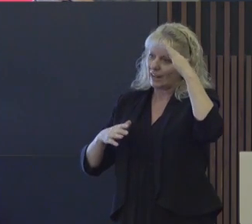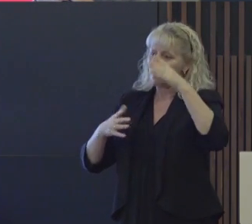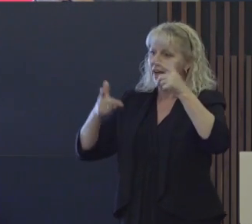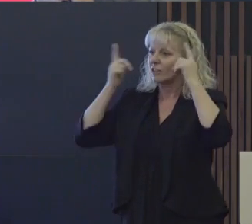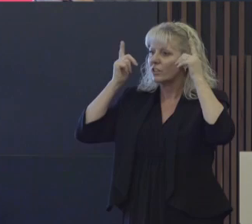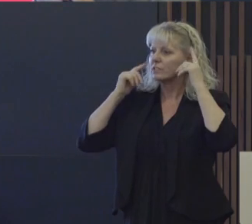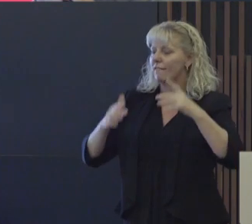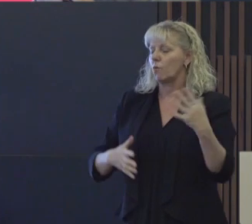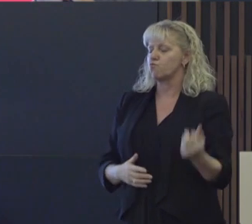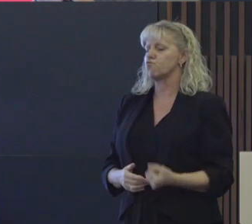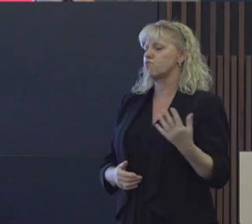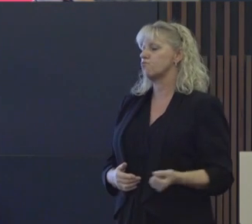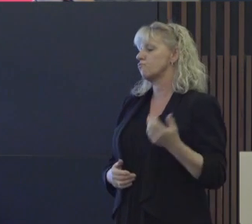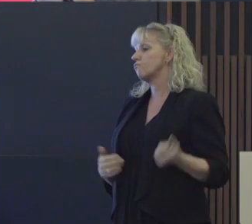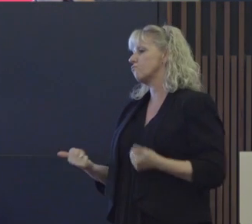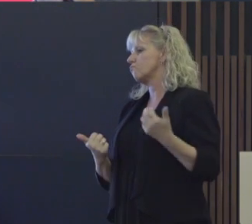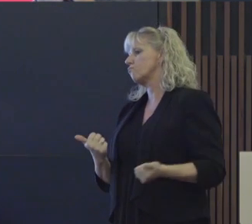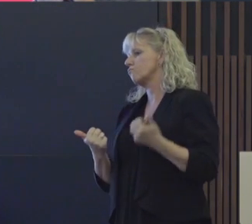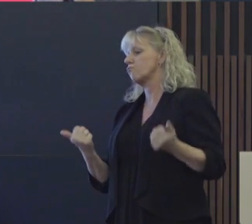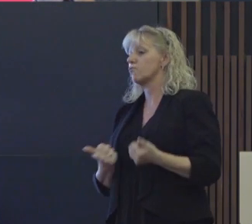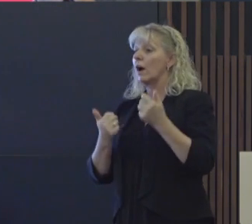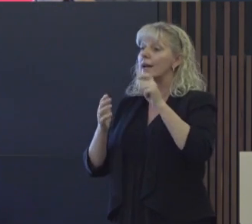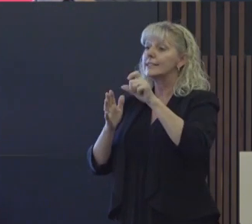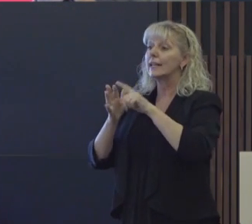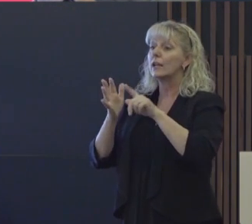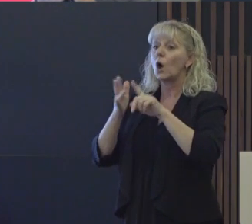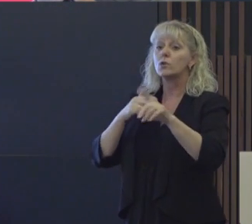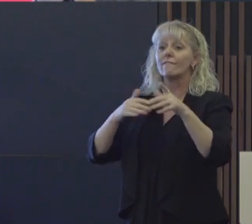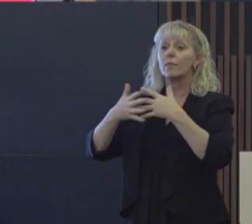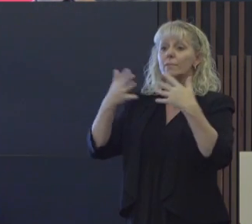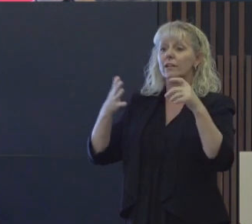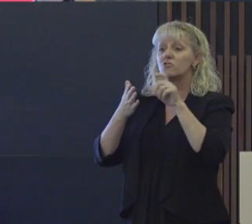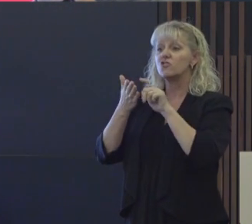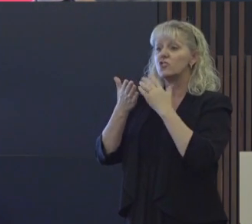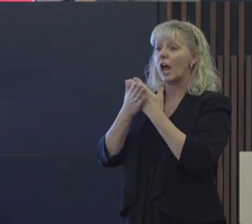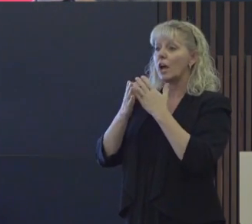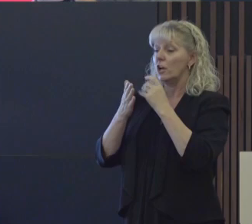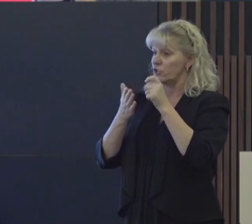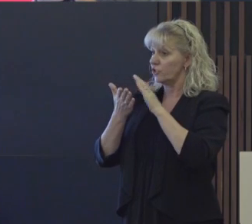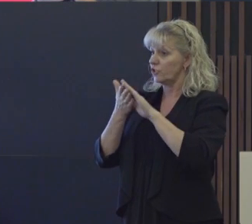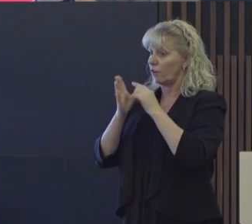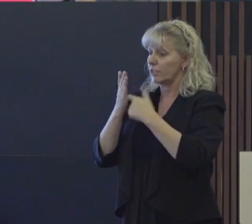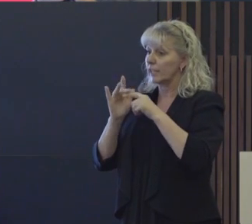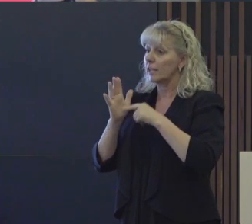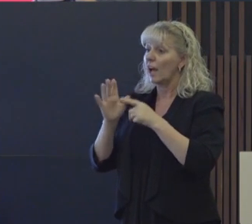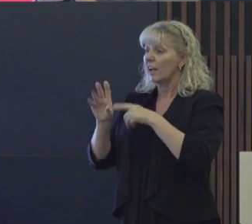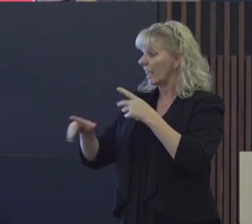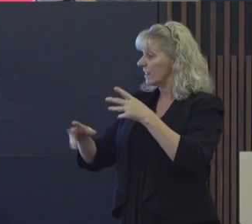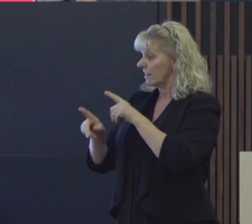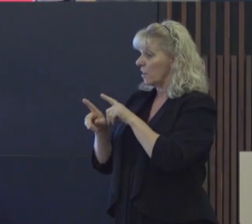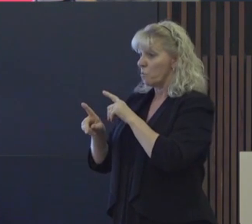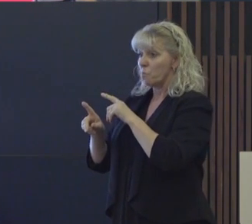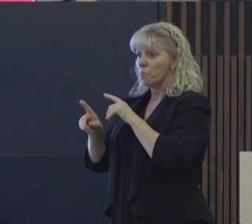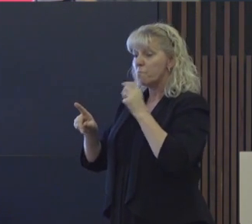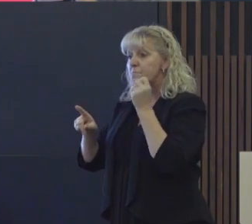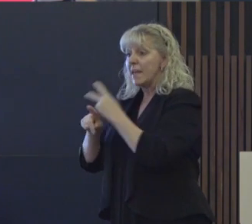And the CEOs of our big charities are getting more than they do in America, proportionately. And yet they tried the same things